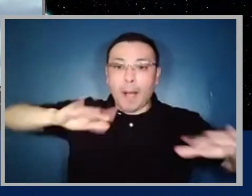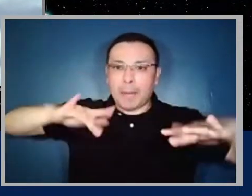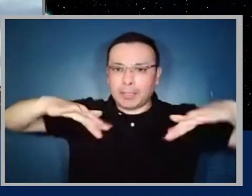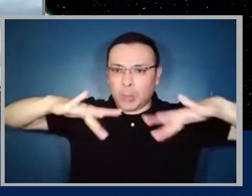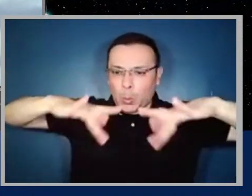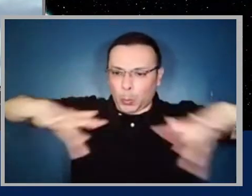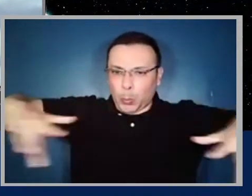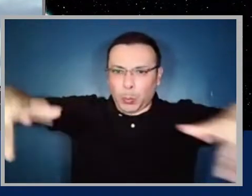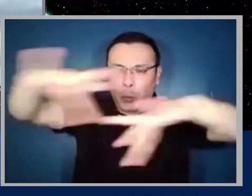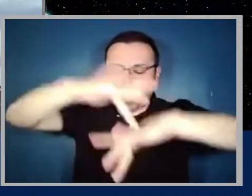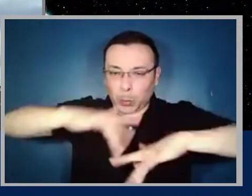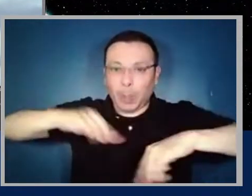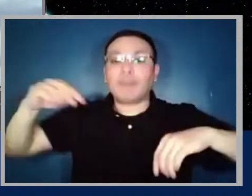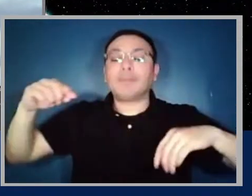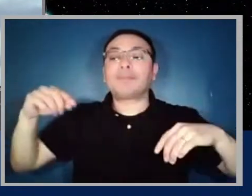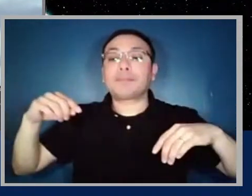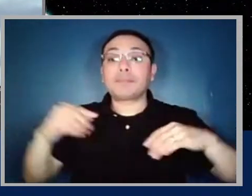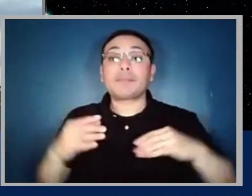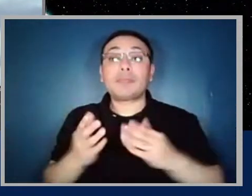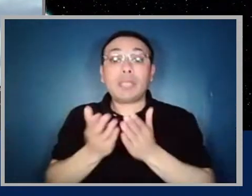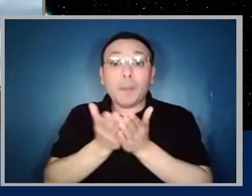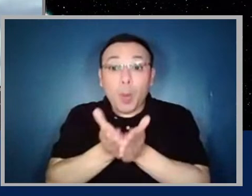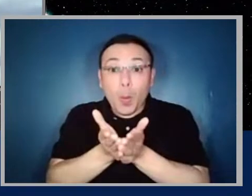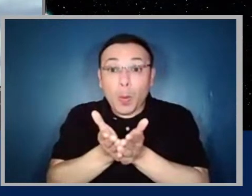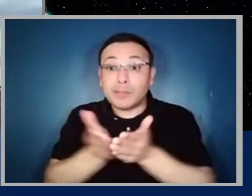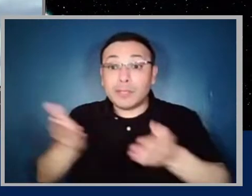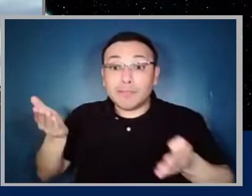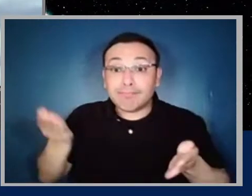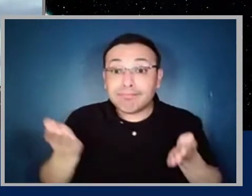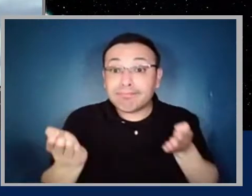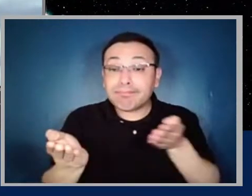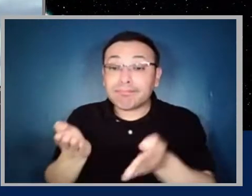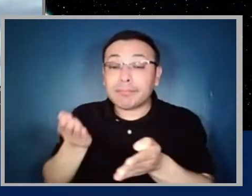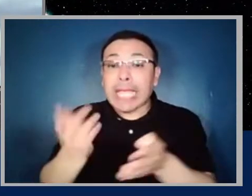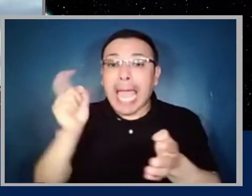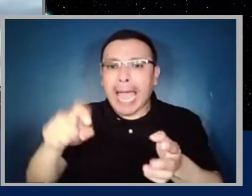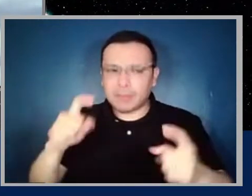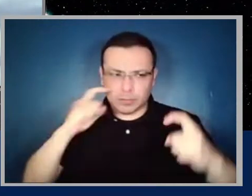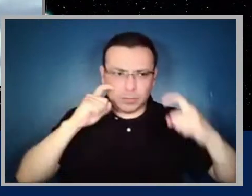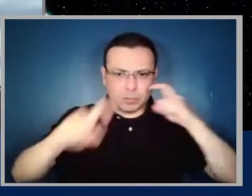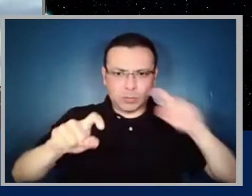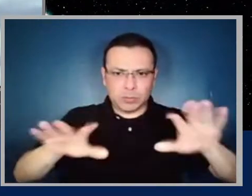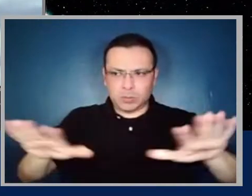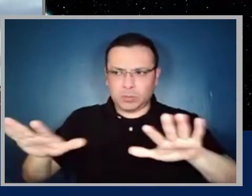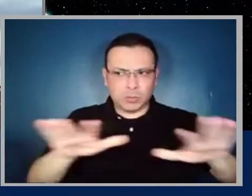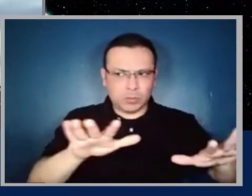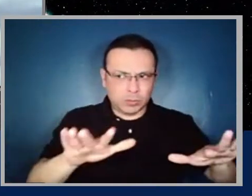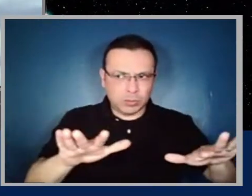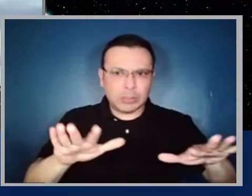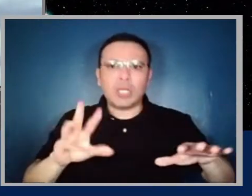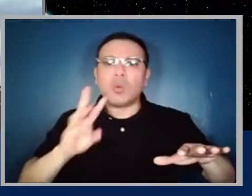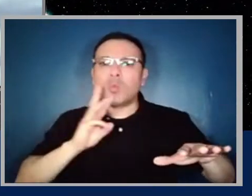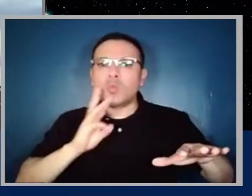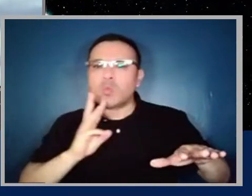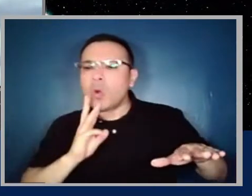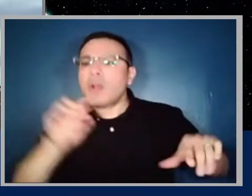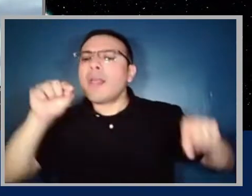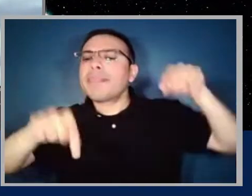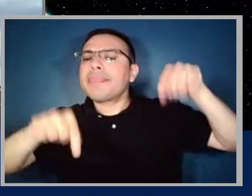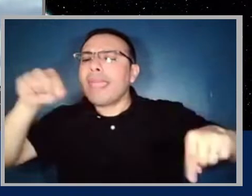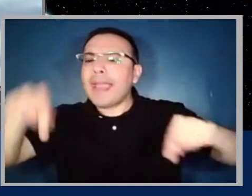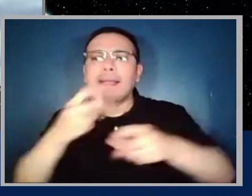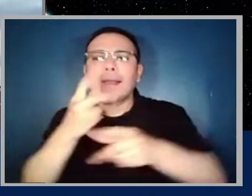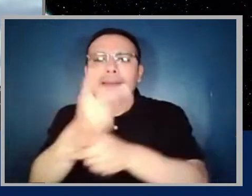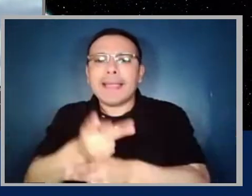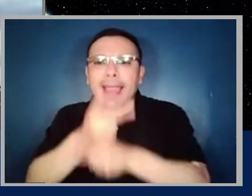even when you drive boats into that area, you have to not worry, but you have to understand that there's stuff that can be in the water. You don't want to get